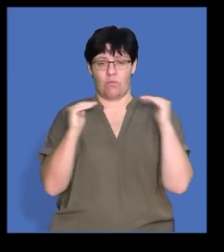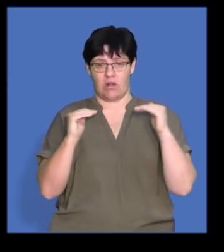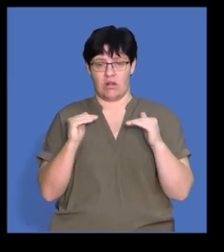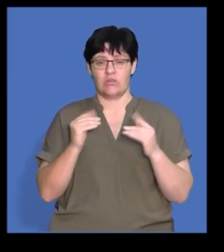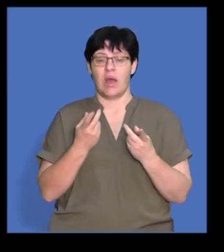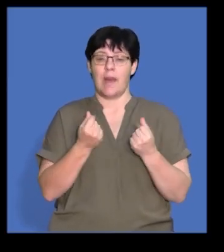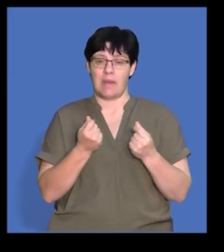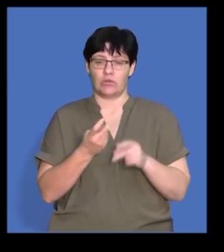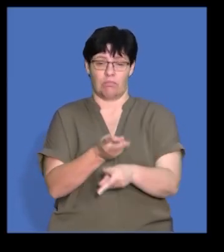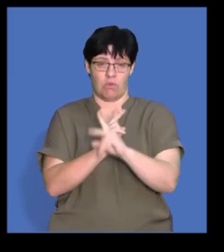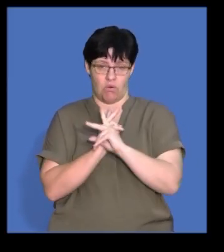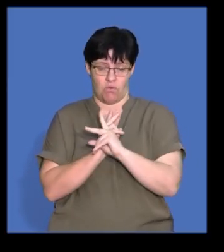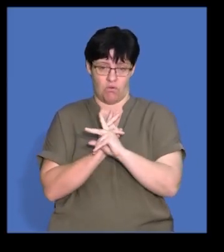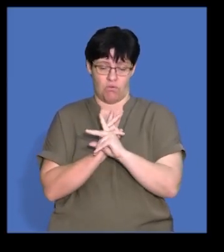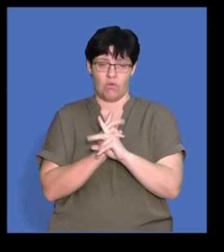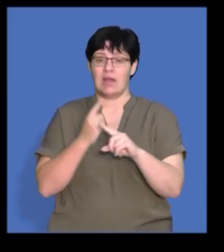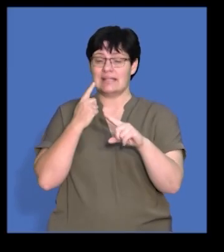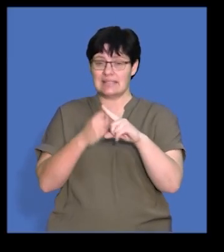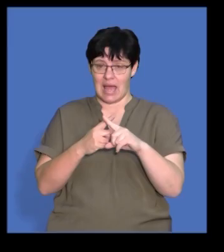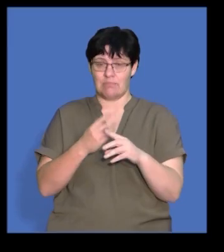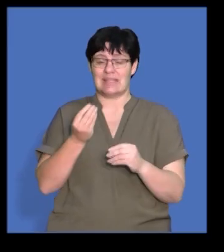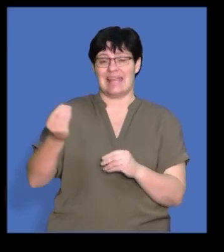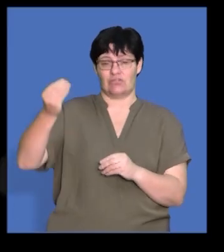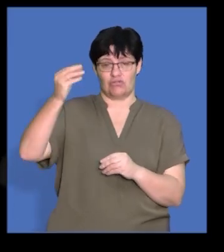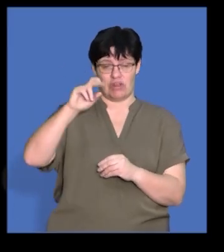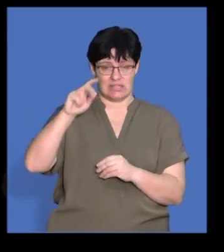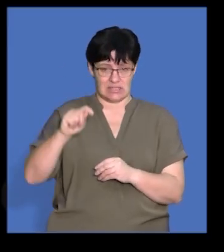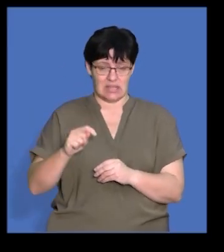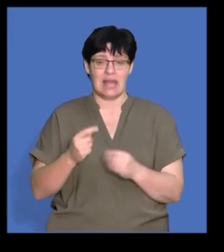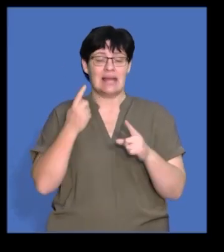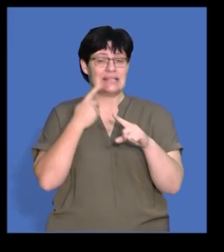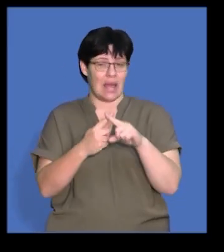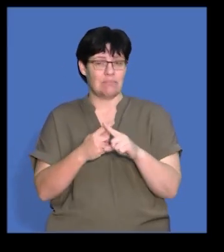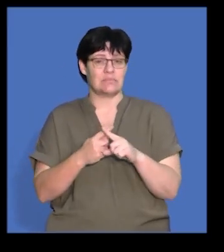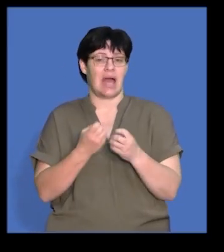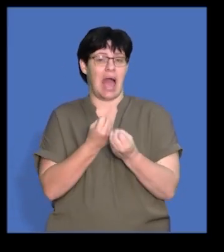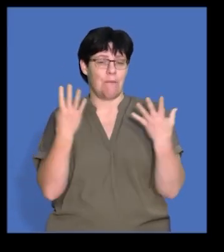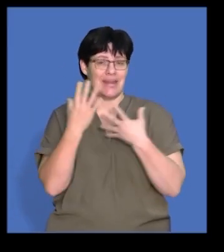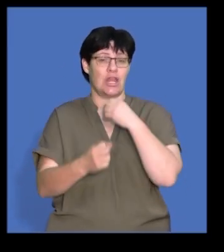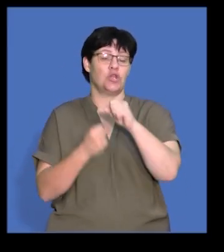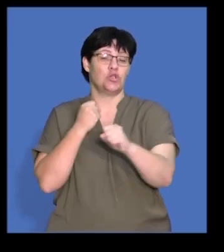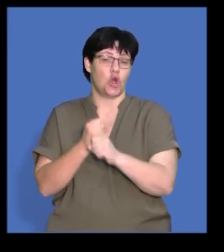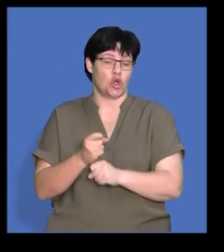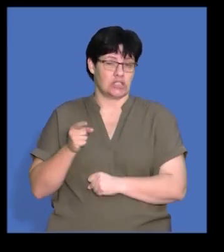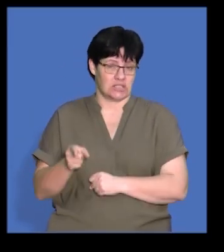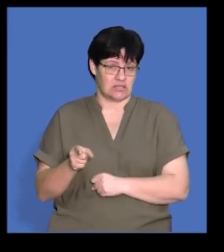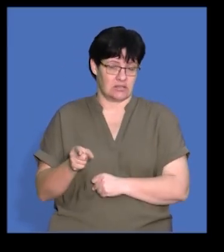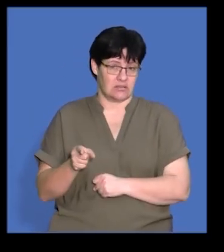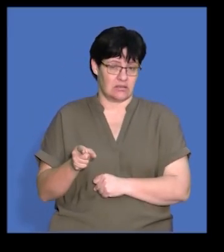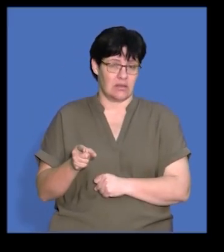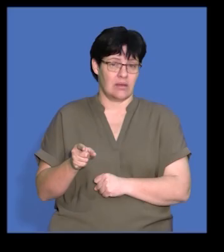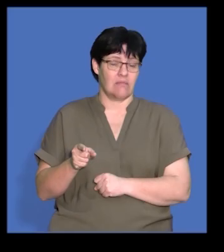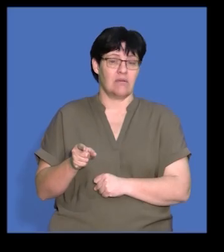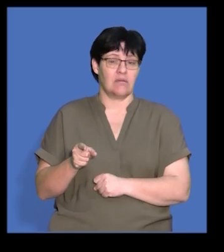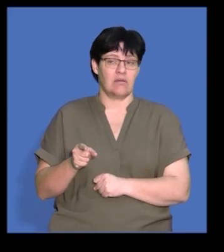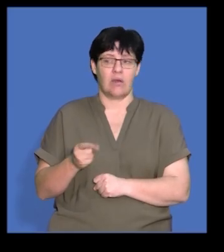the amount borrowed times the interest rate times the number of years. Not the number of months, the